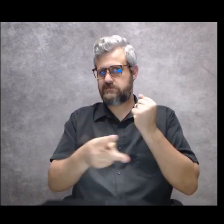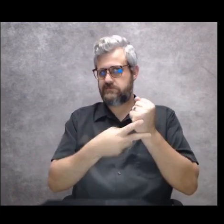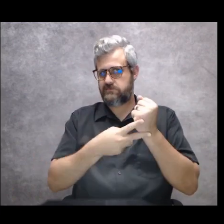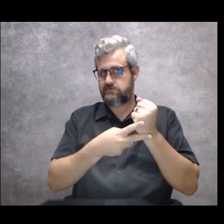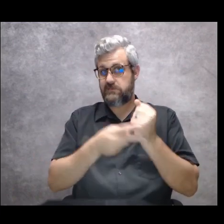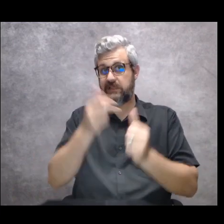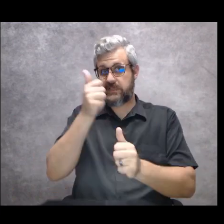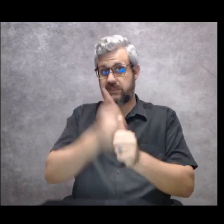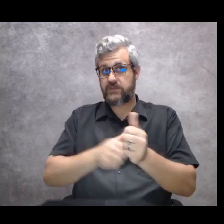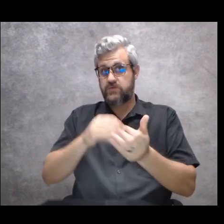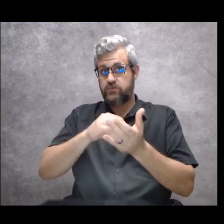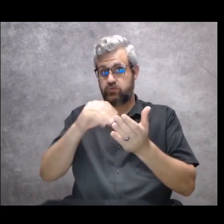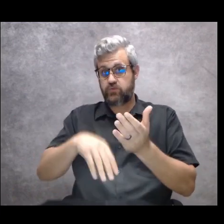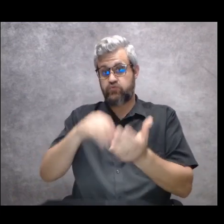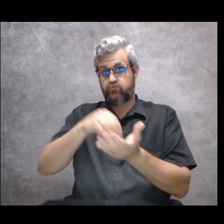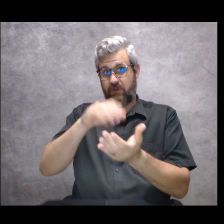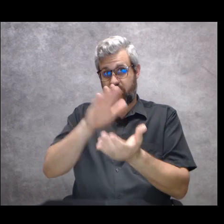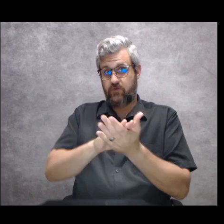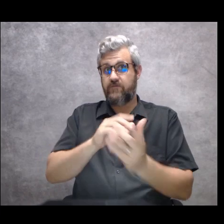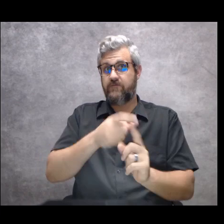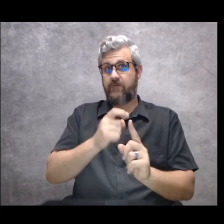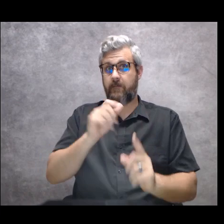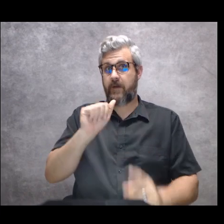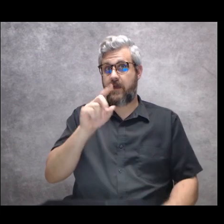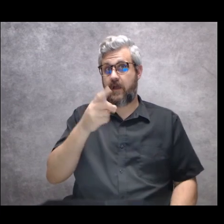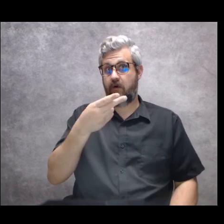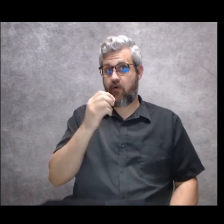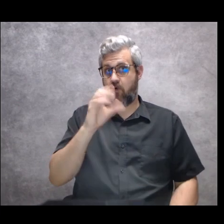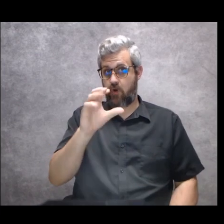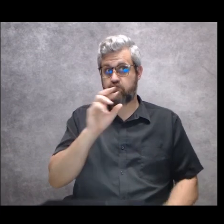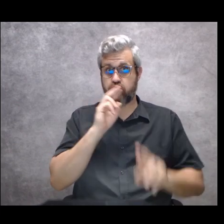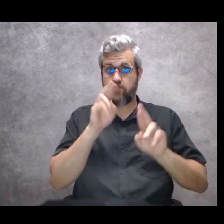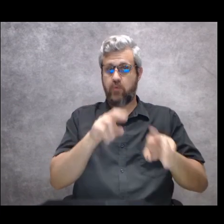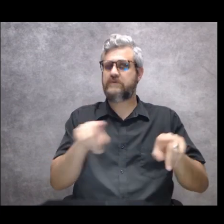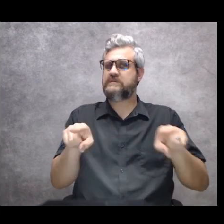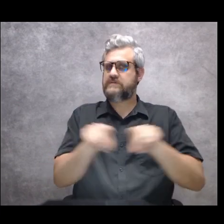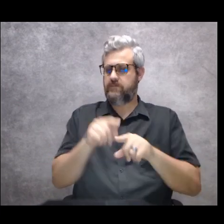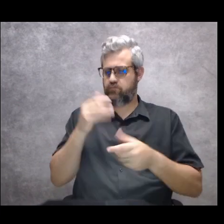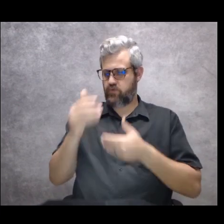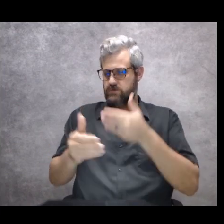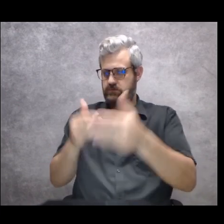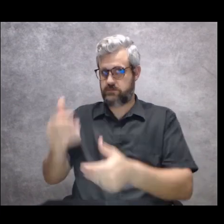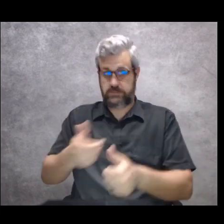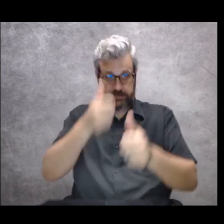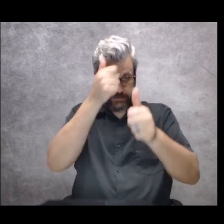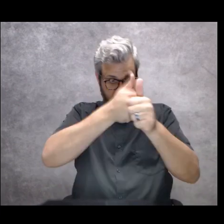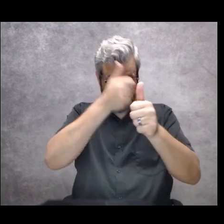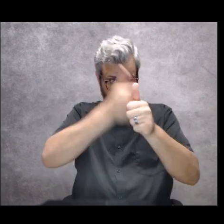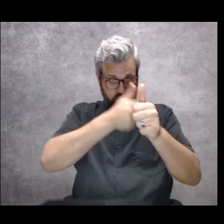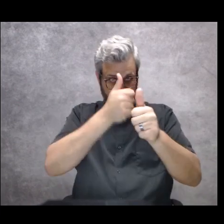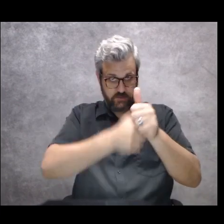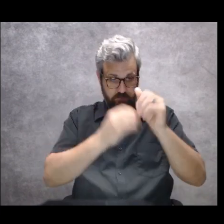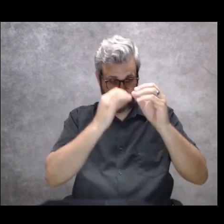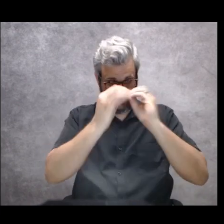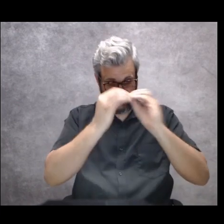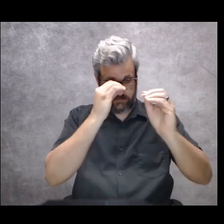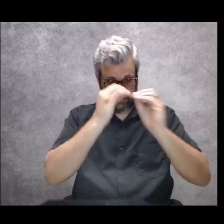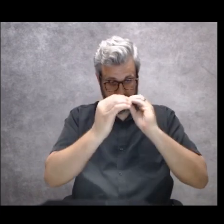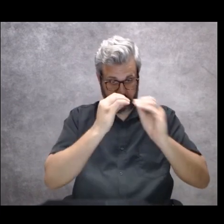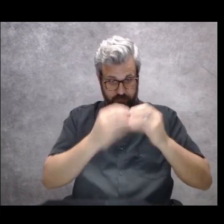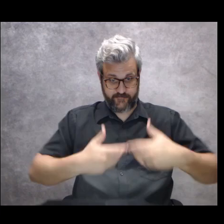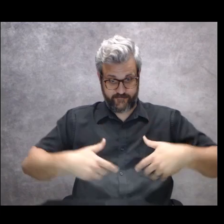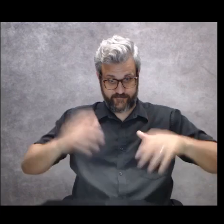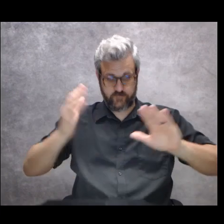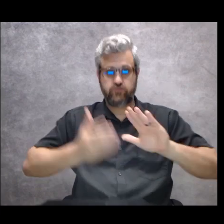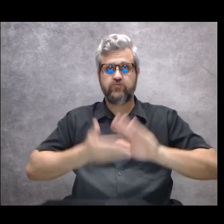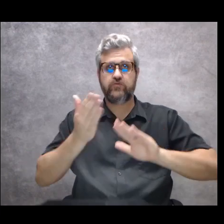on the ad hoc report. Once each record is updated or corrected, generate the report again to ensure